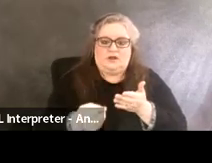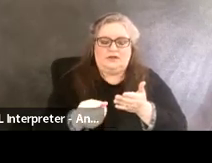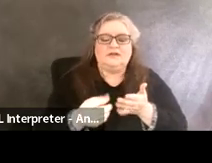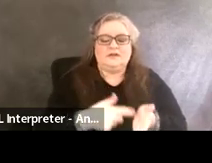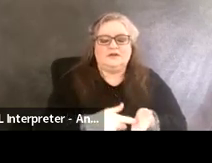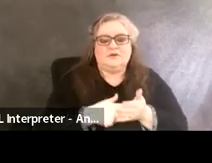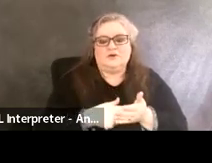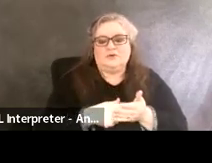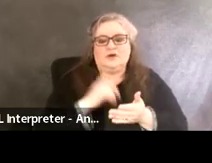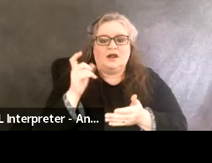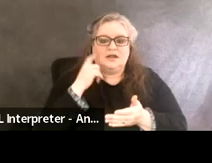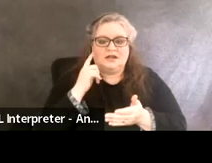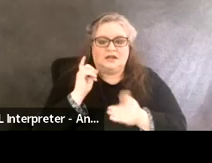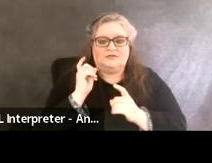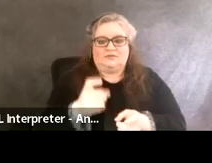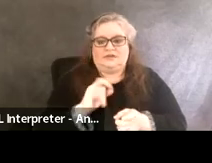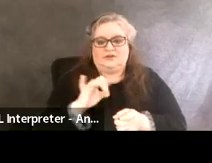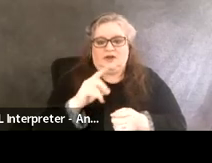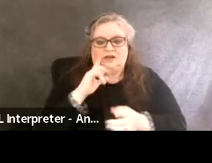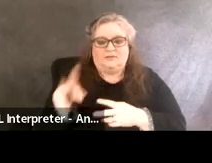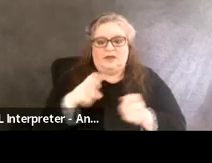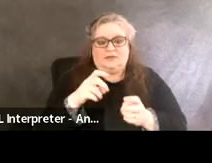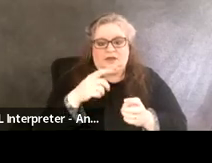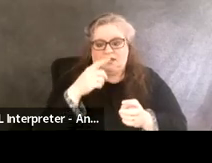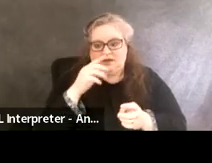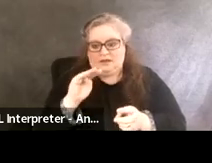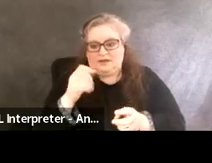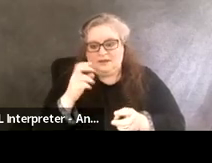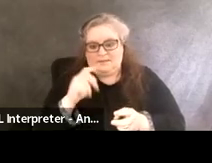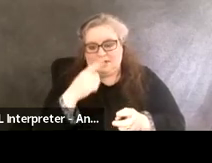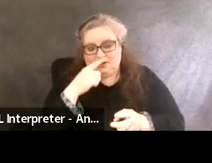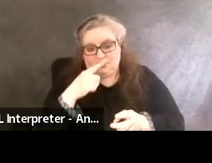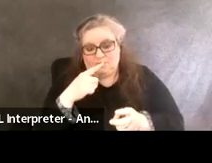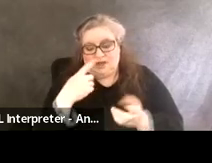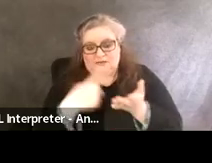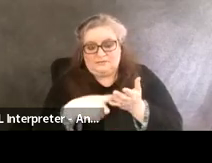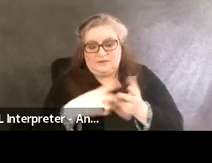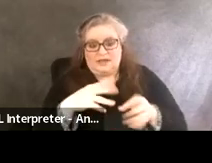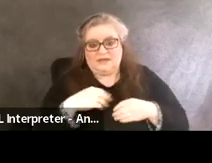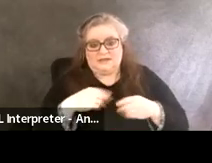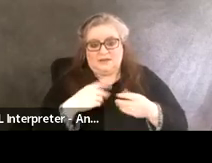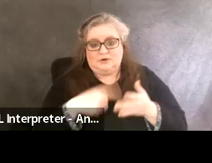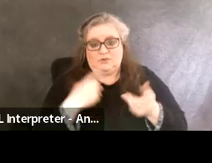a government issued ID to be uploaded. So Megan, can you just walk us through sort of acceptable forms of what's